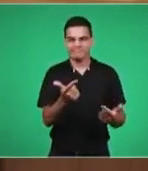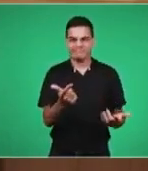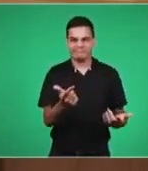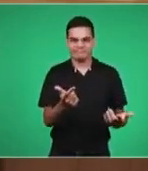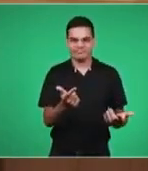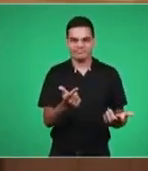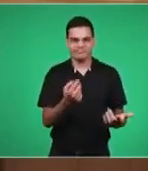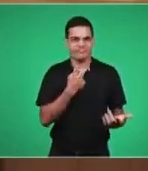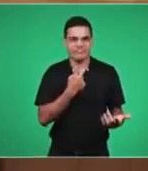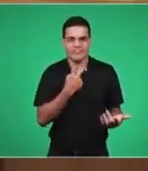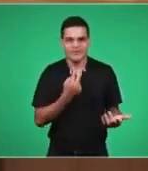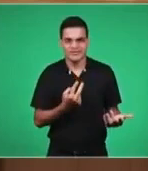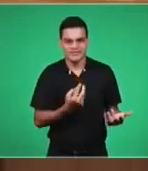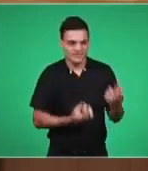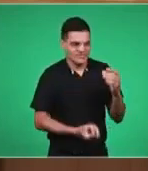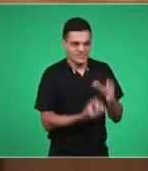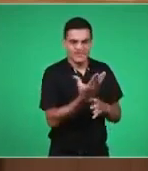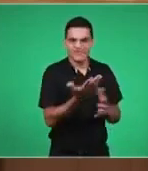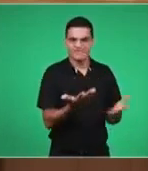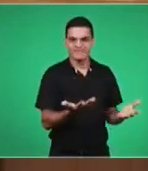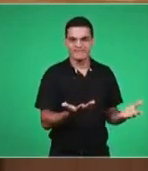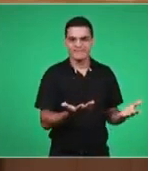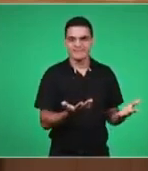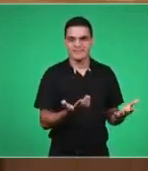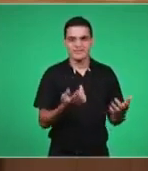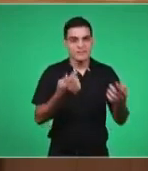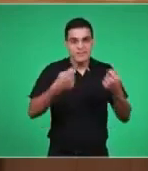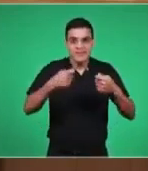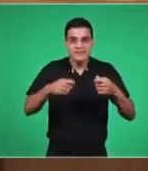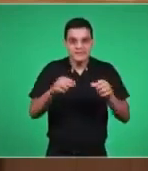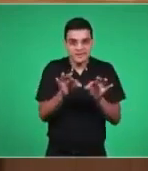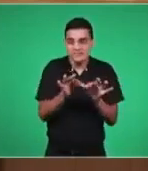There are things that we have to understand.